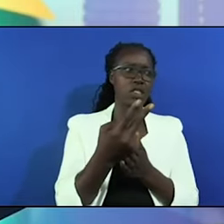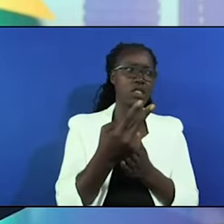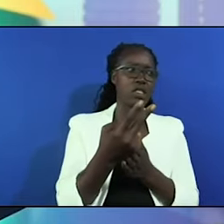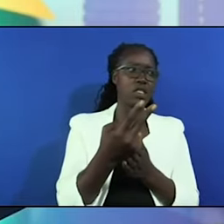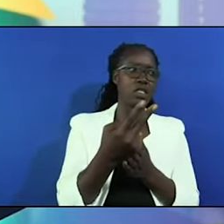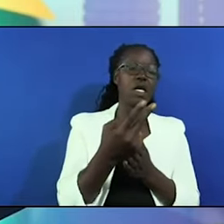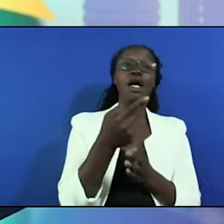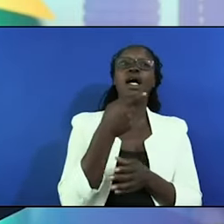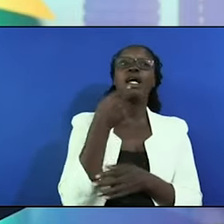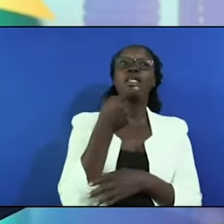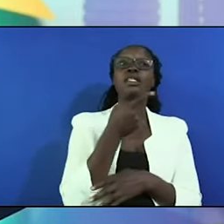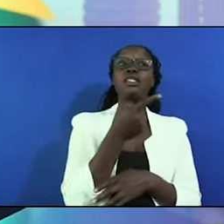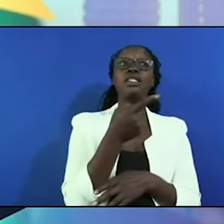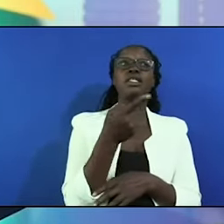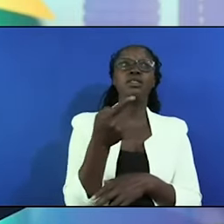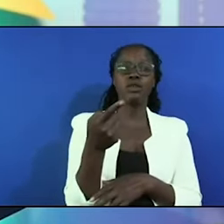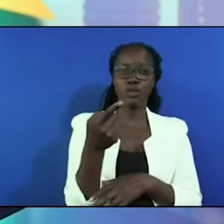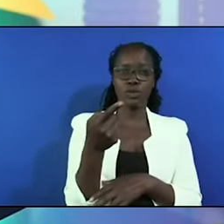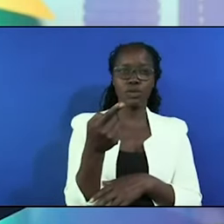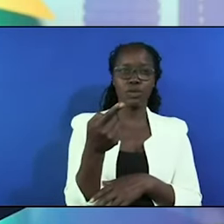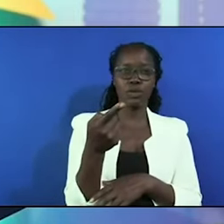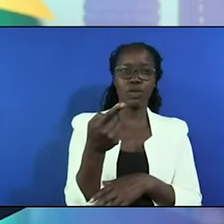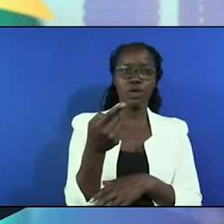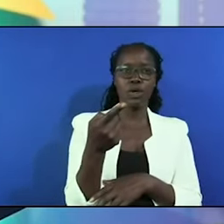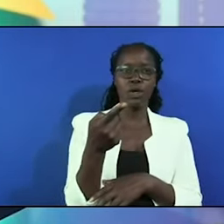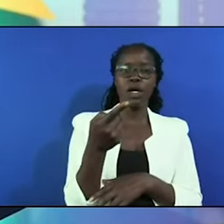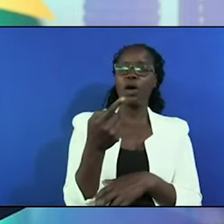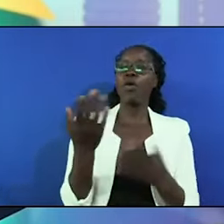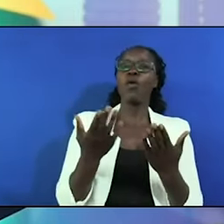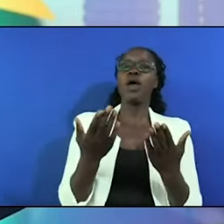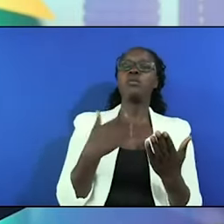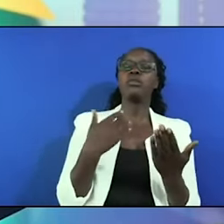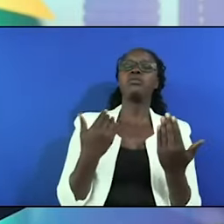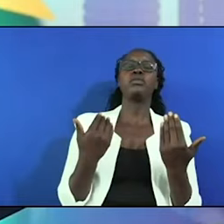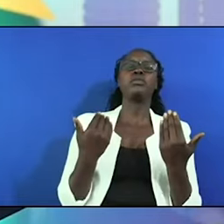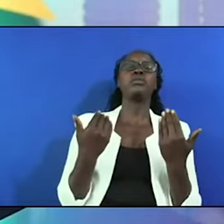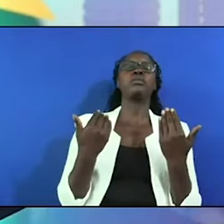I can tell you, and I don't want to tell you where we were sleeping,